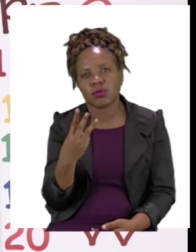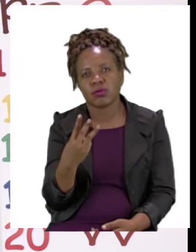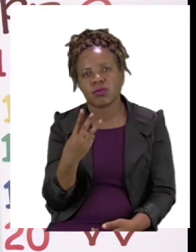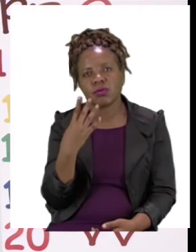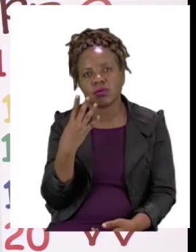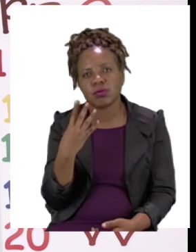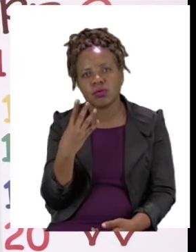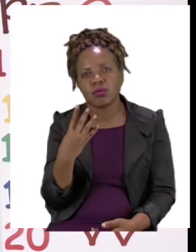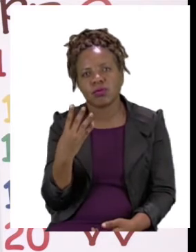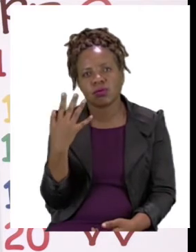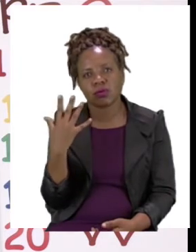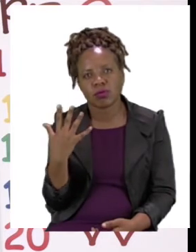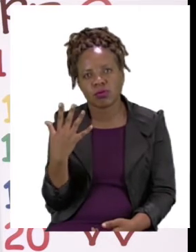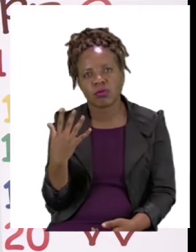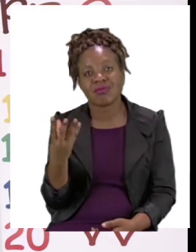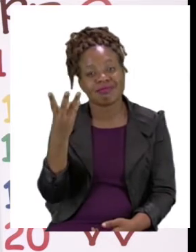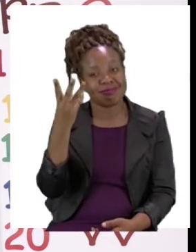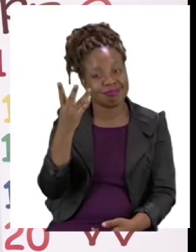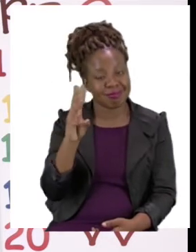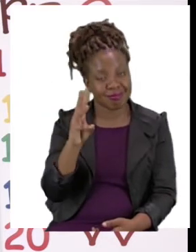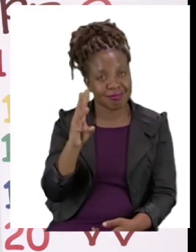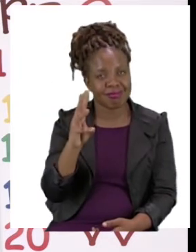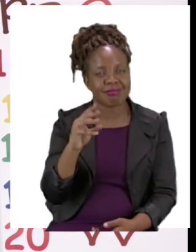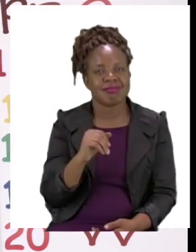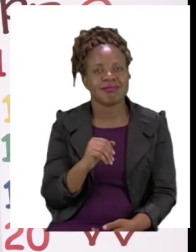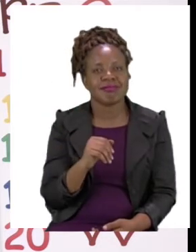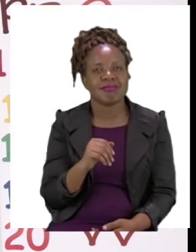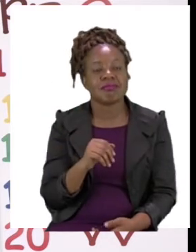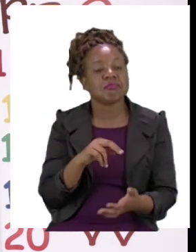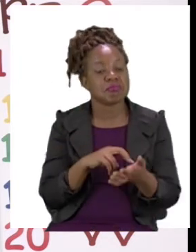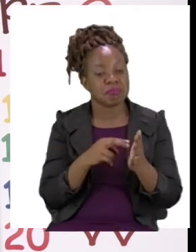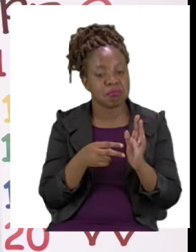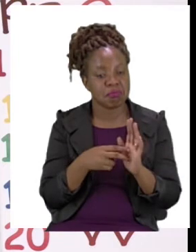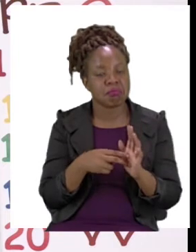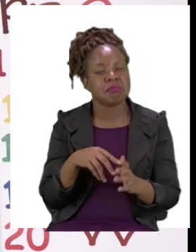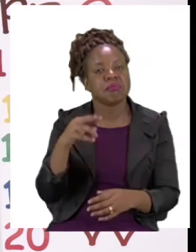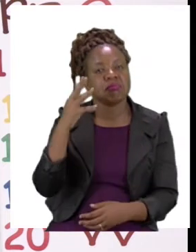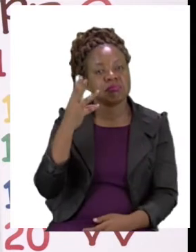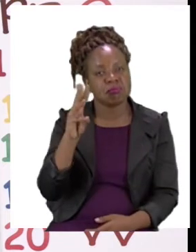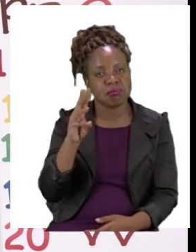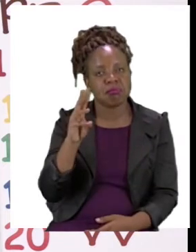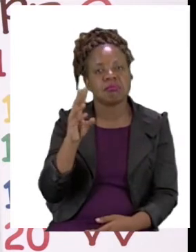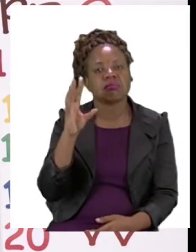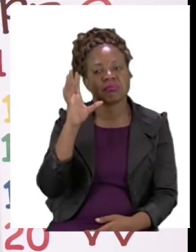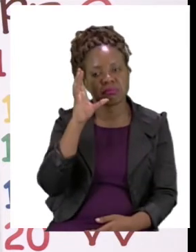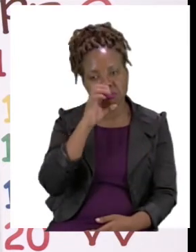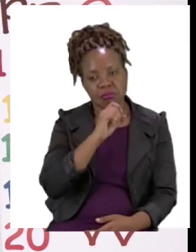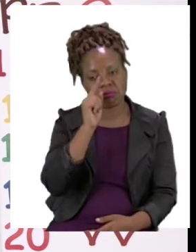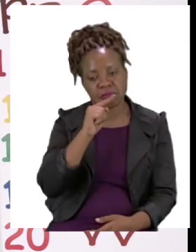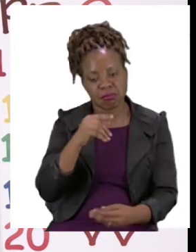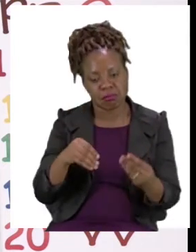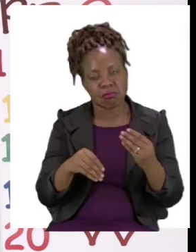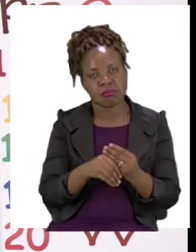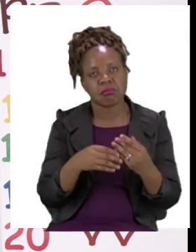3, 4, 5, 6. So that means we have drawn 6 circles,